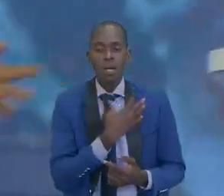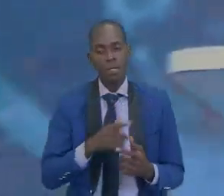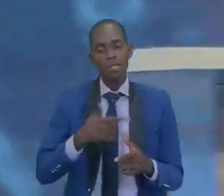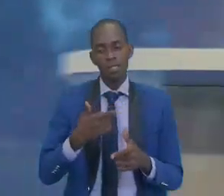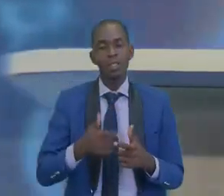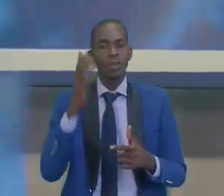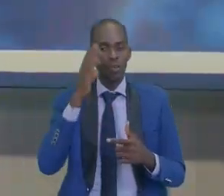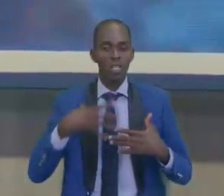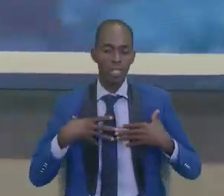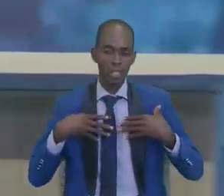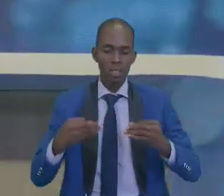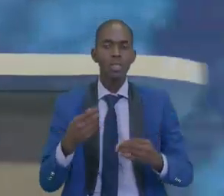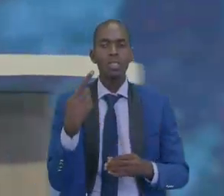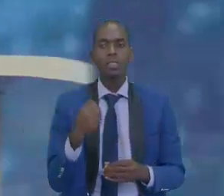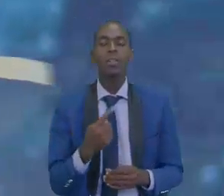lung cancer.